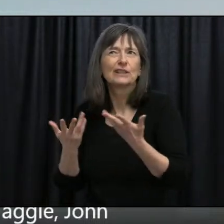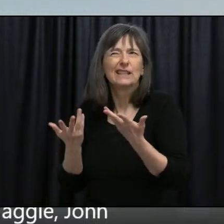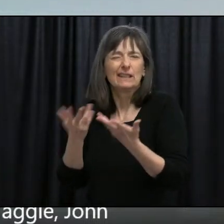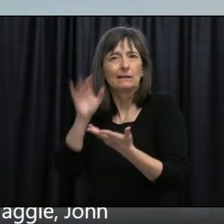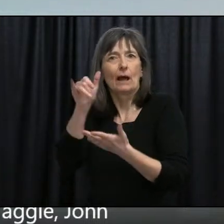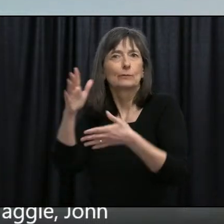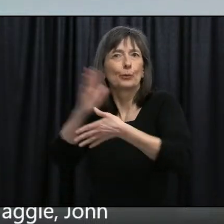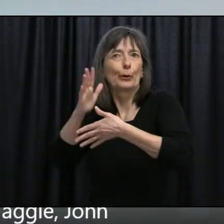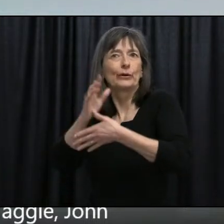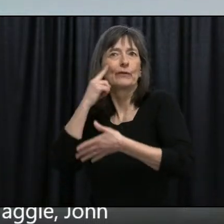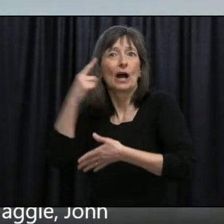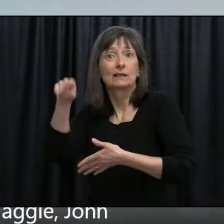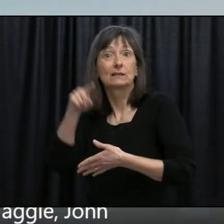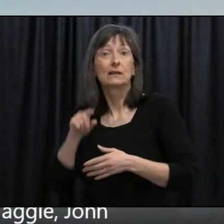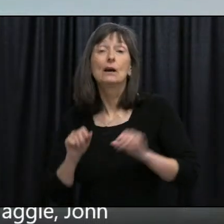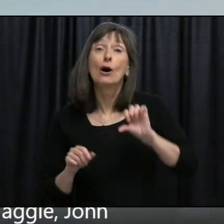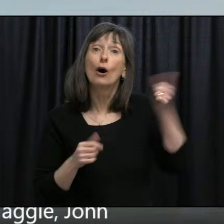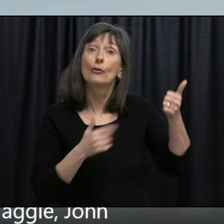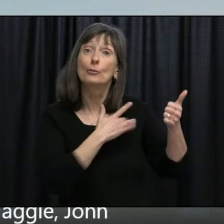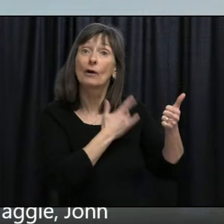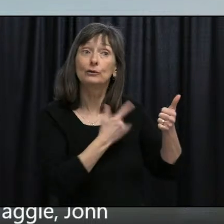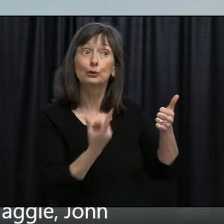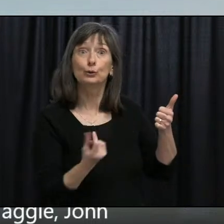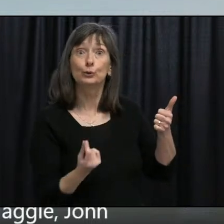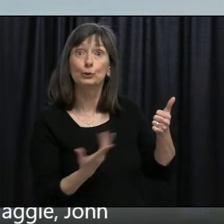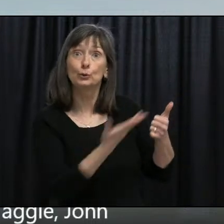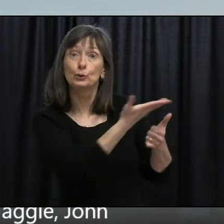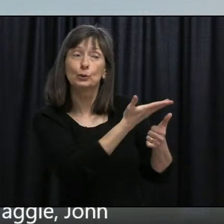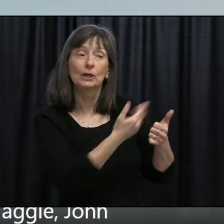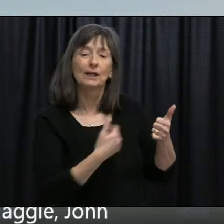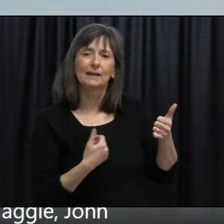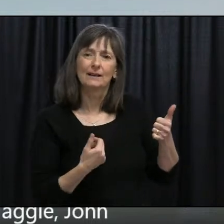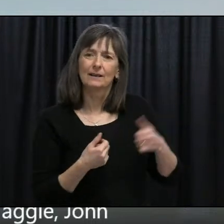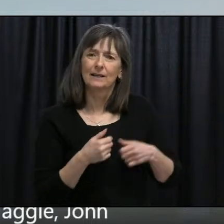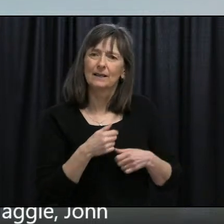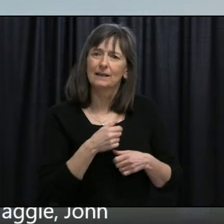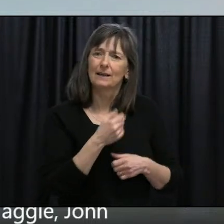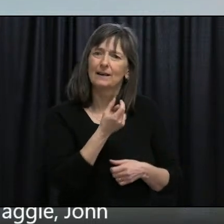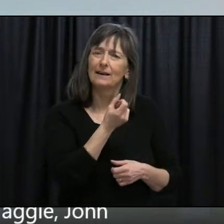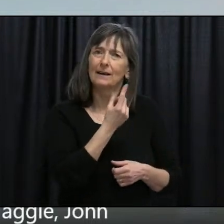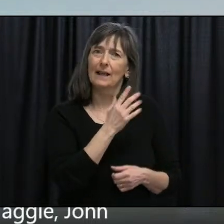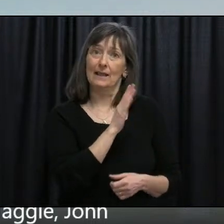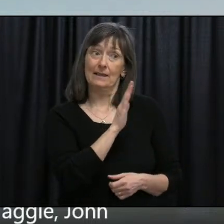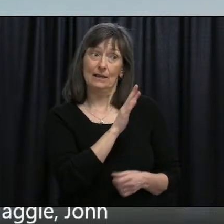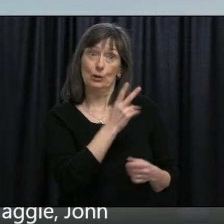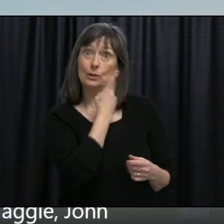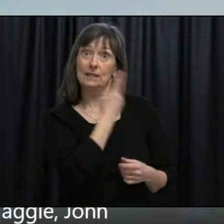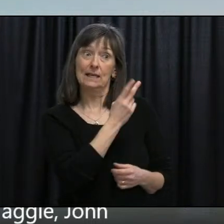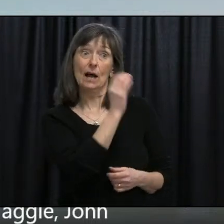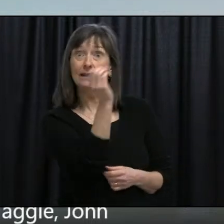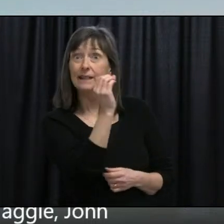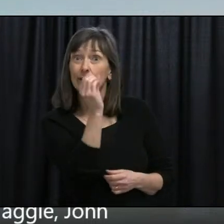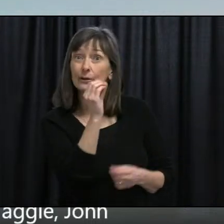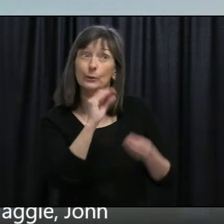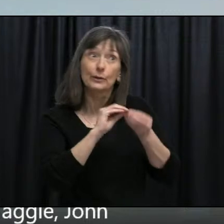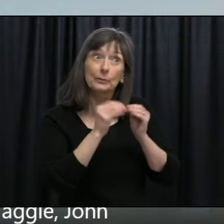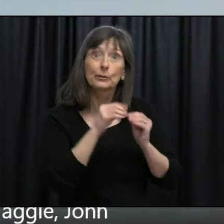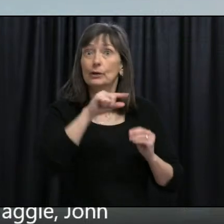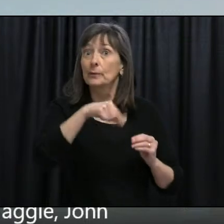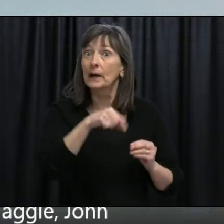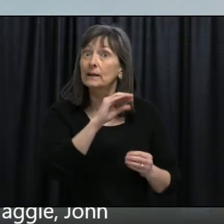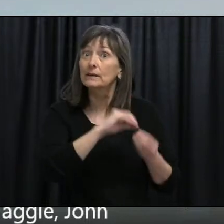In terms of what happens elsewhere, I think you've got to remember that the numbers that you see from Ontario or